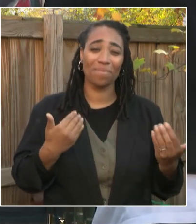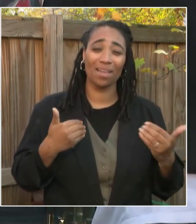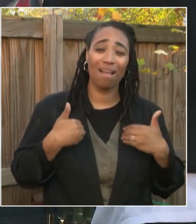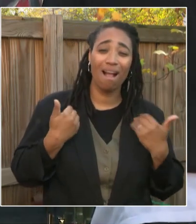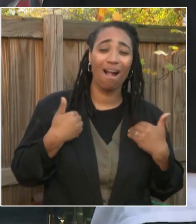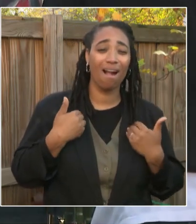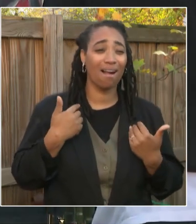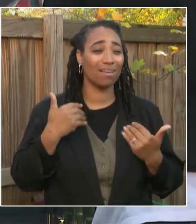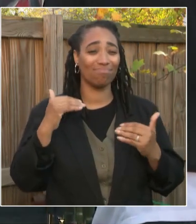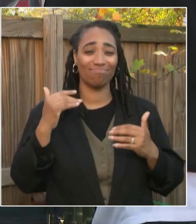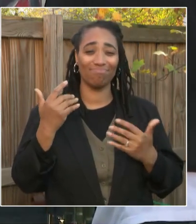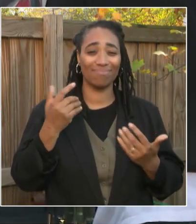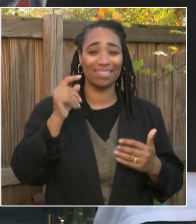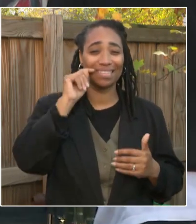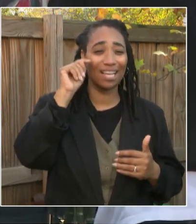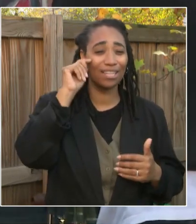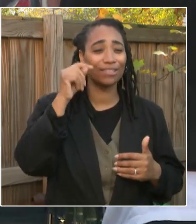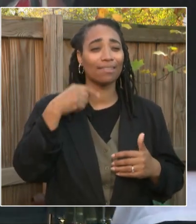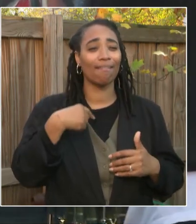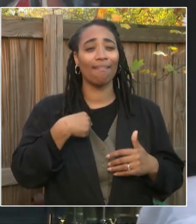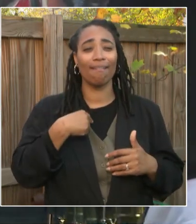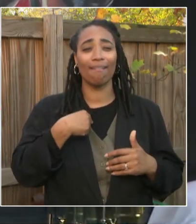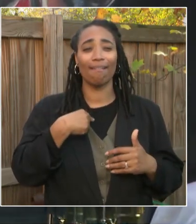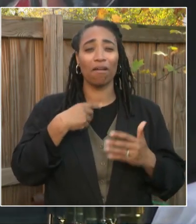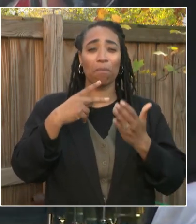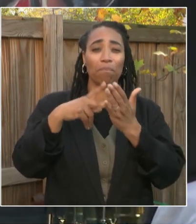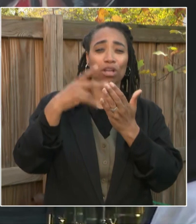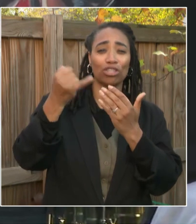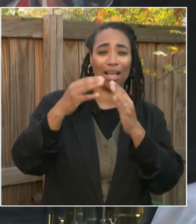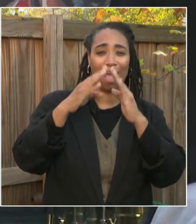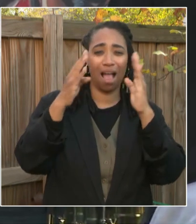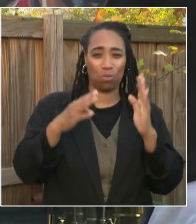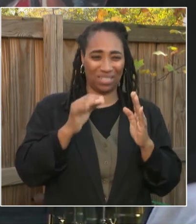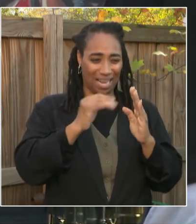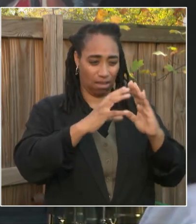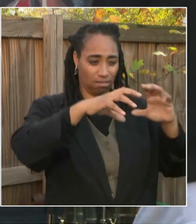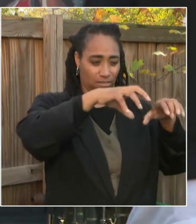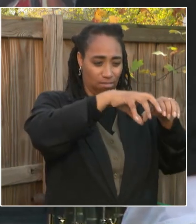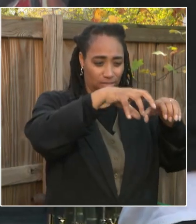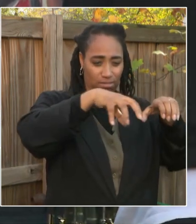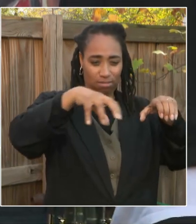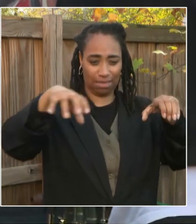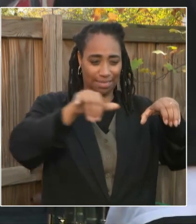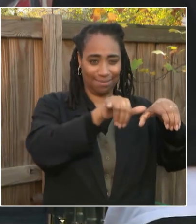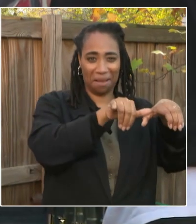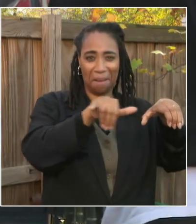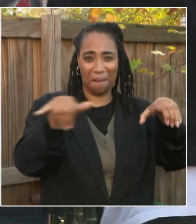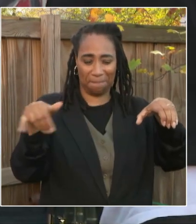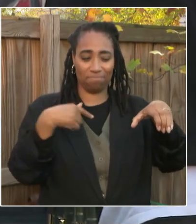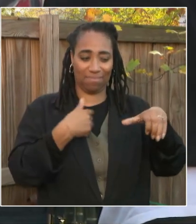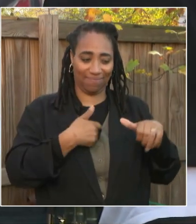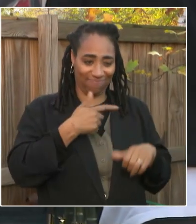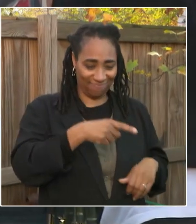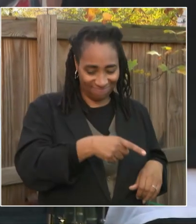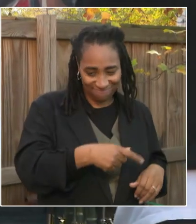here in the projects growing up off of Sheridan Road. And